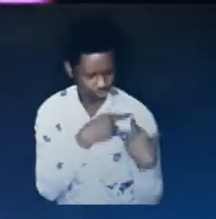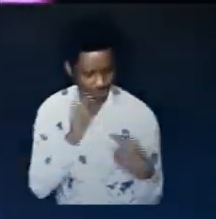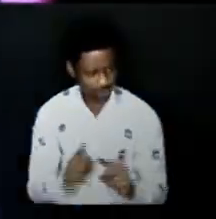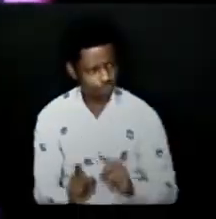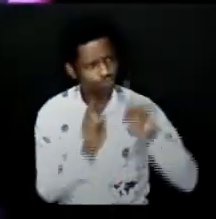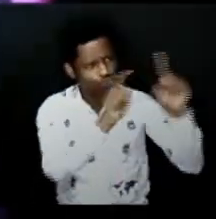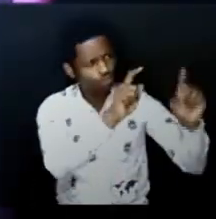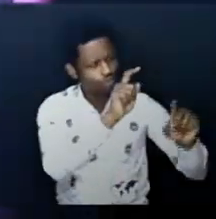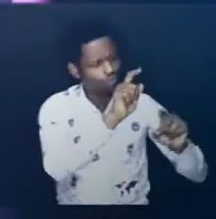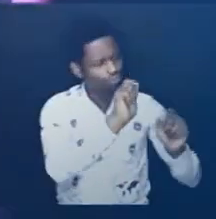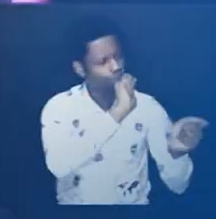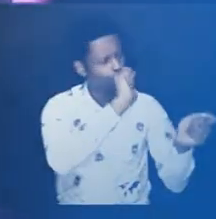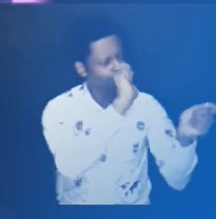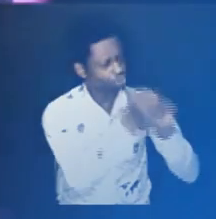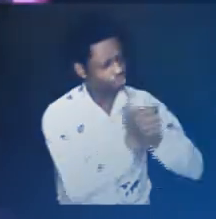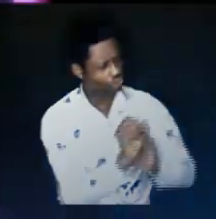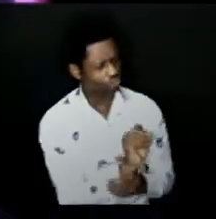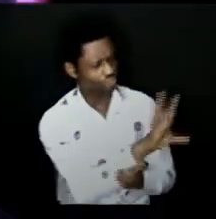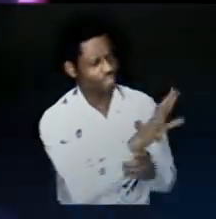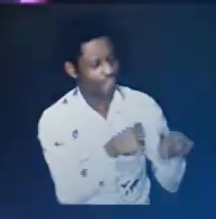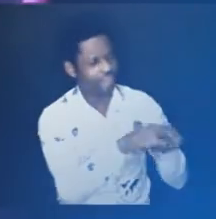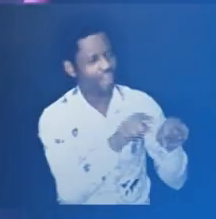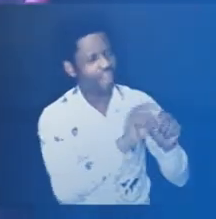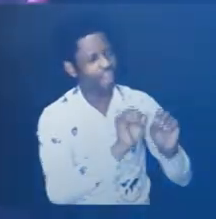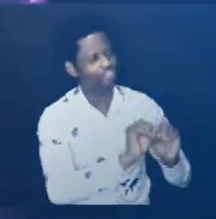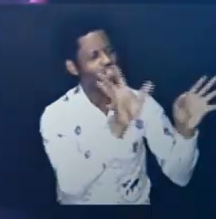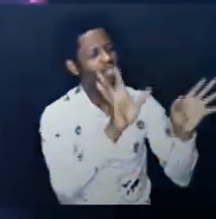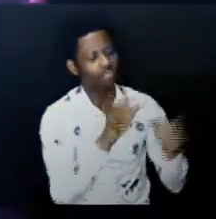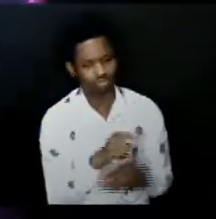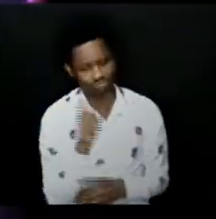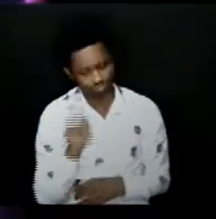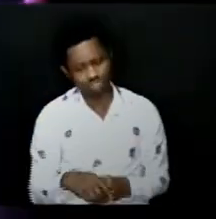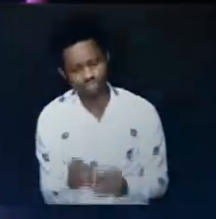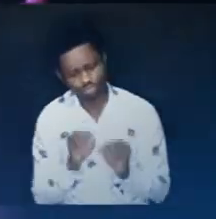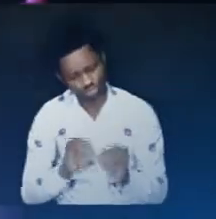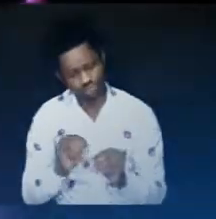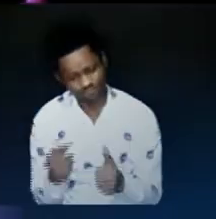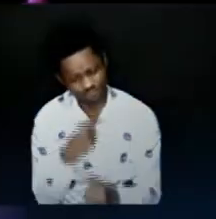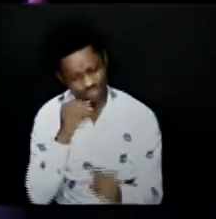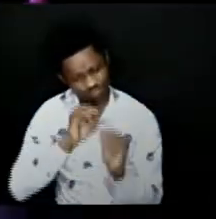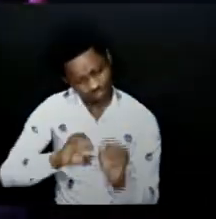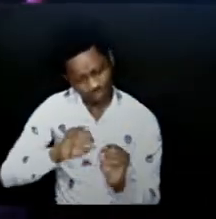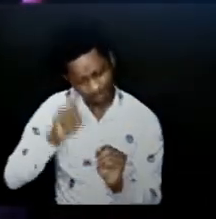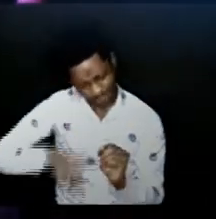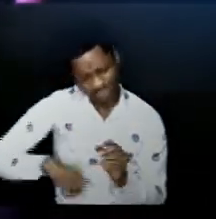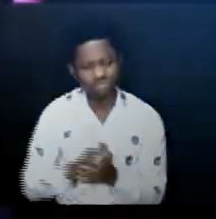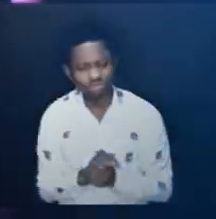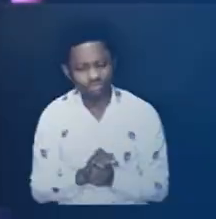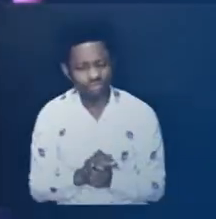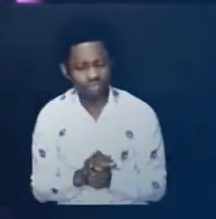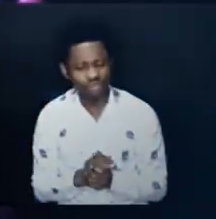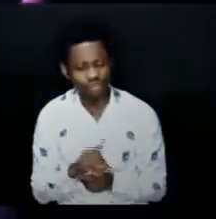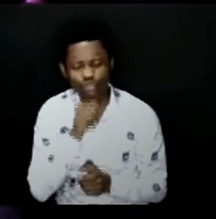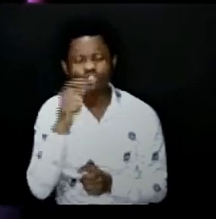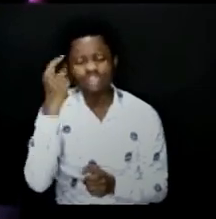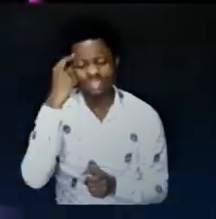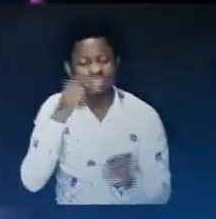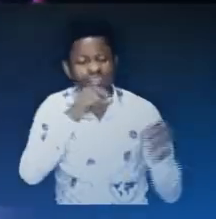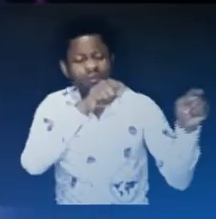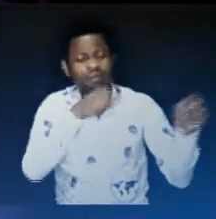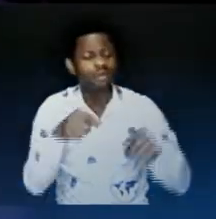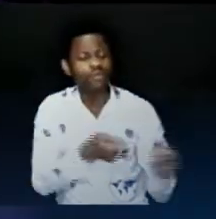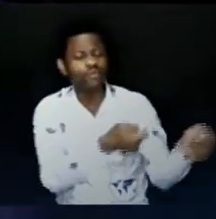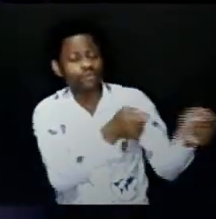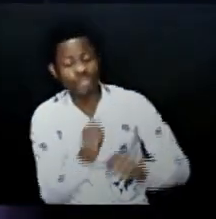should go out there and shine as light of the world. I see it to me, children. One say, what budget you for free? Muno na sudi ene